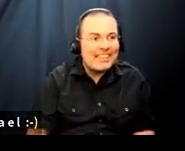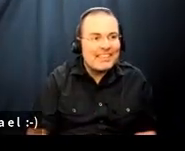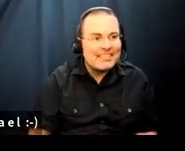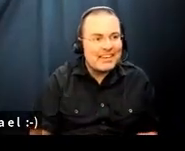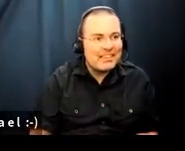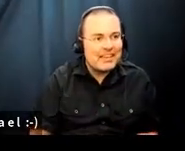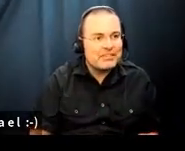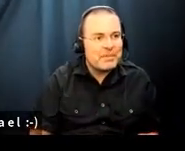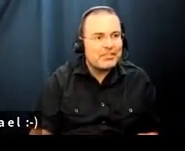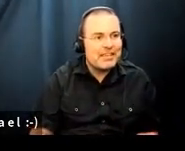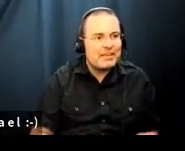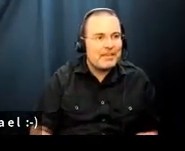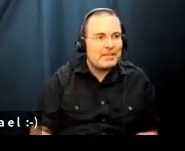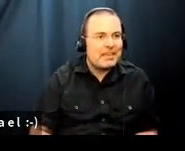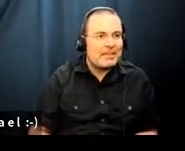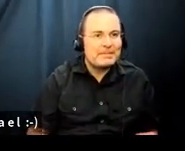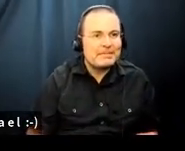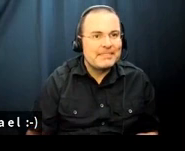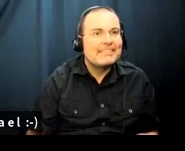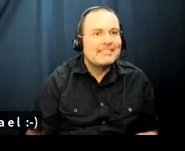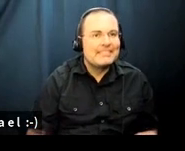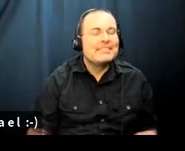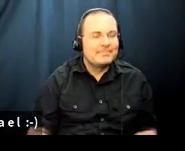Bye. Good night. Thanks again. Thanks so much. Thank you, thank you, thank